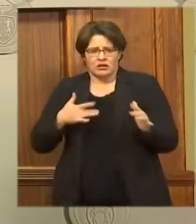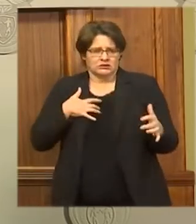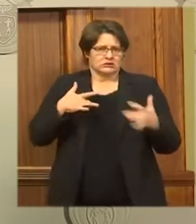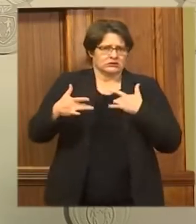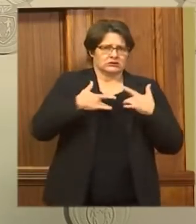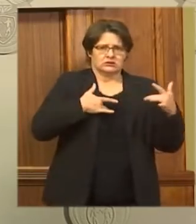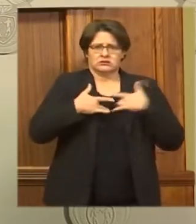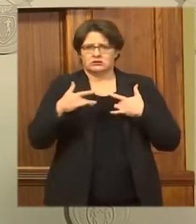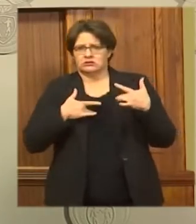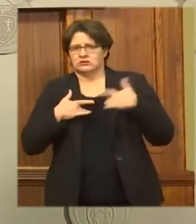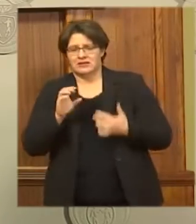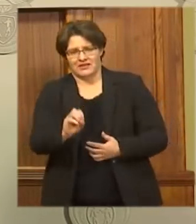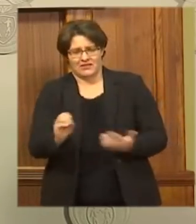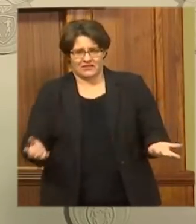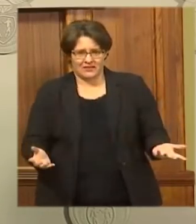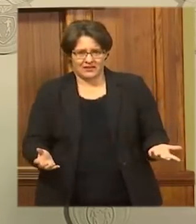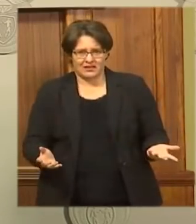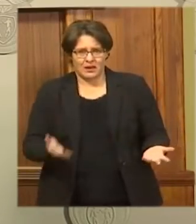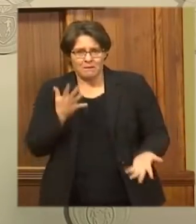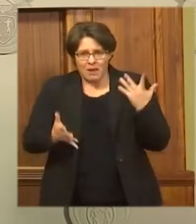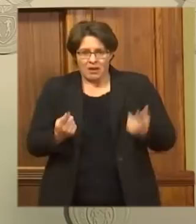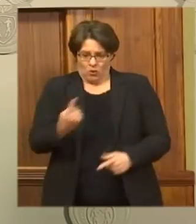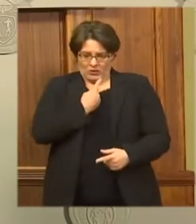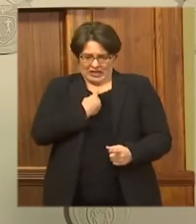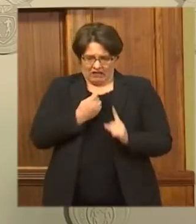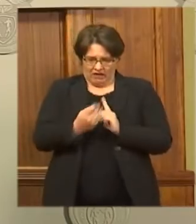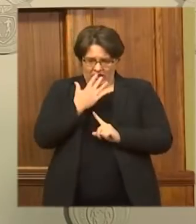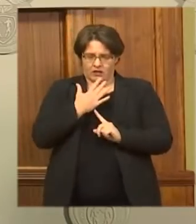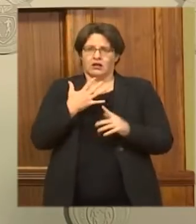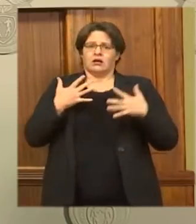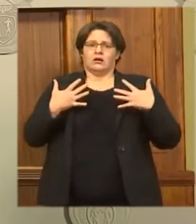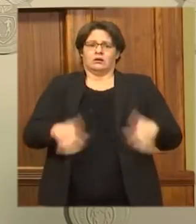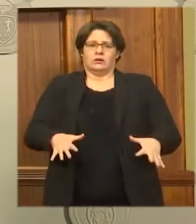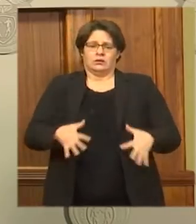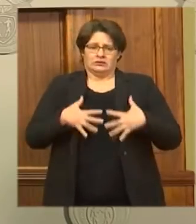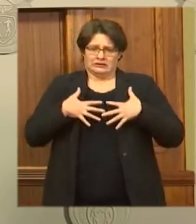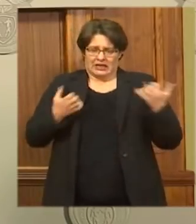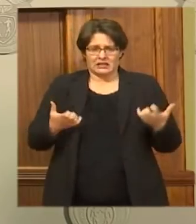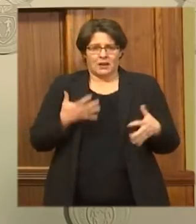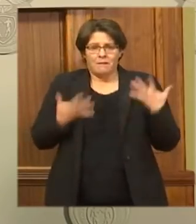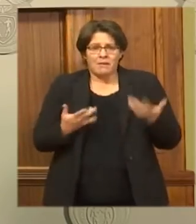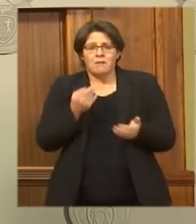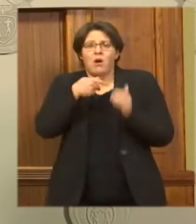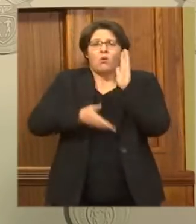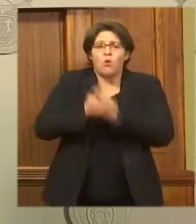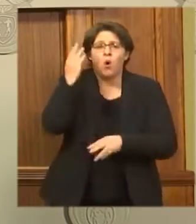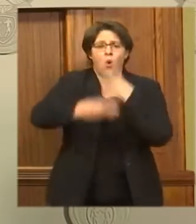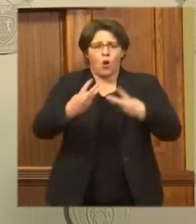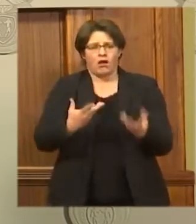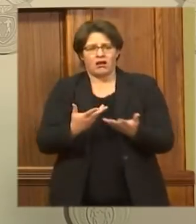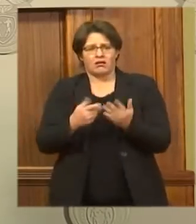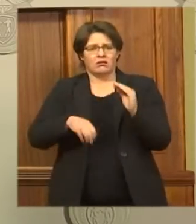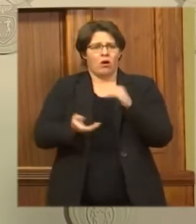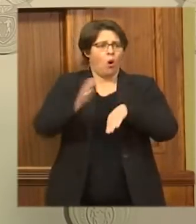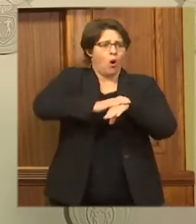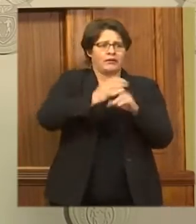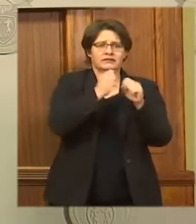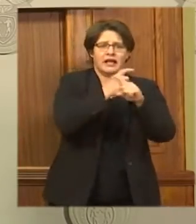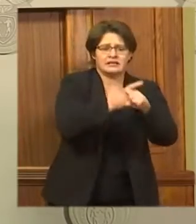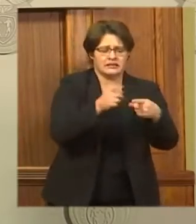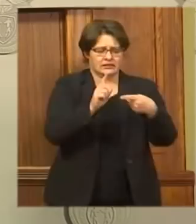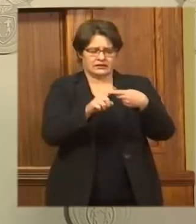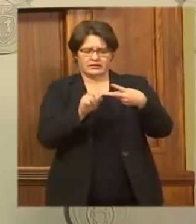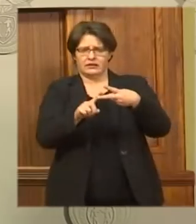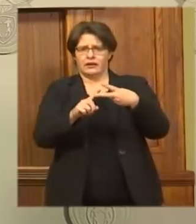are worried about the possibility of getting infected yourself in a taxi or on a bus,